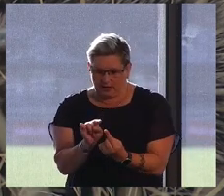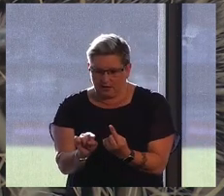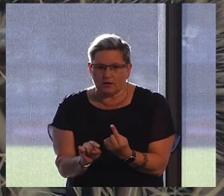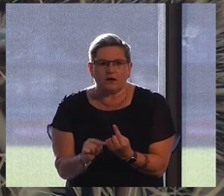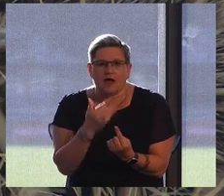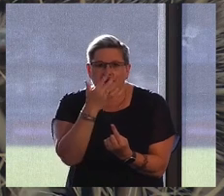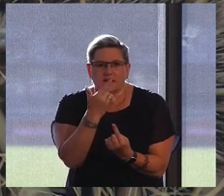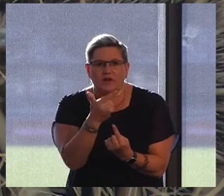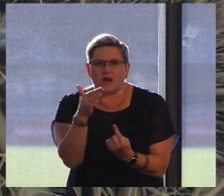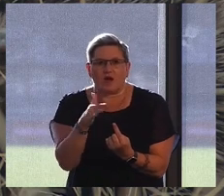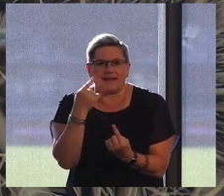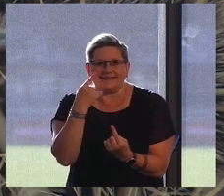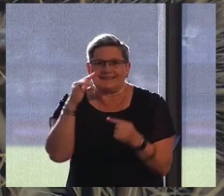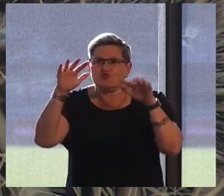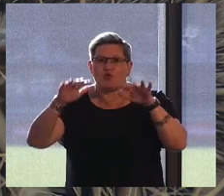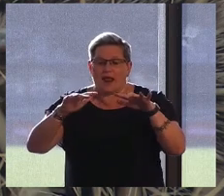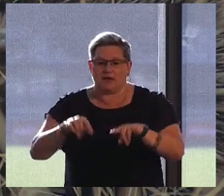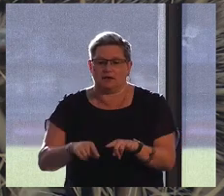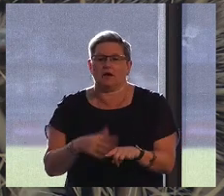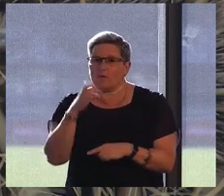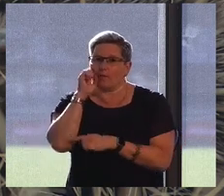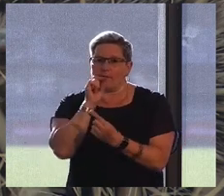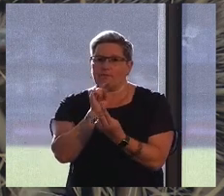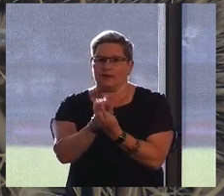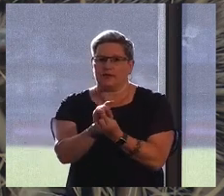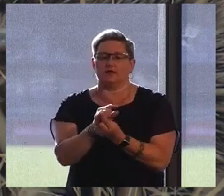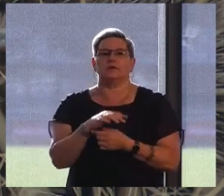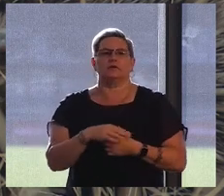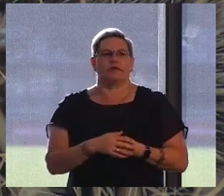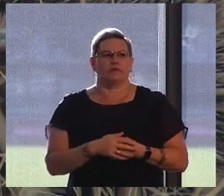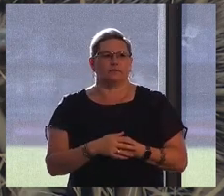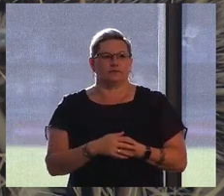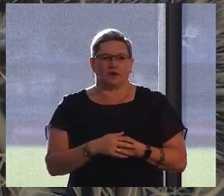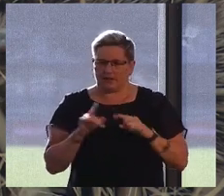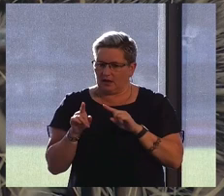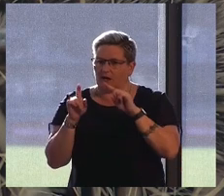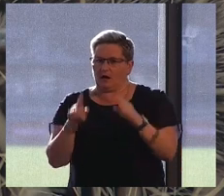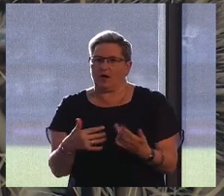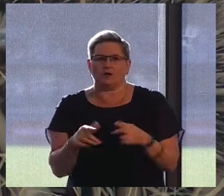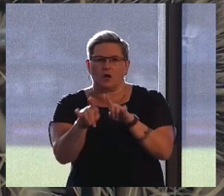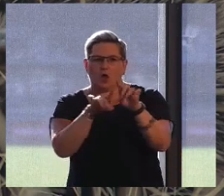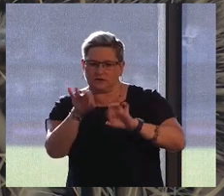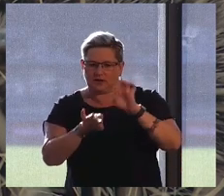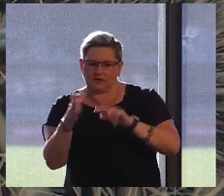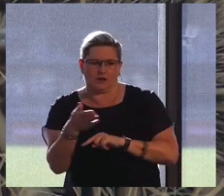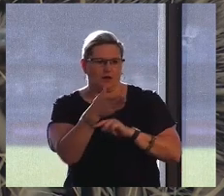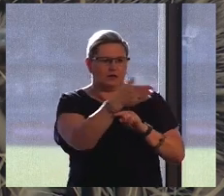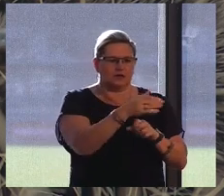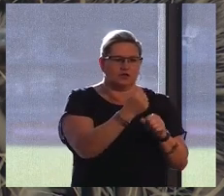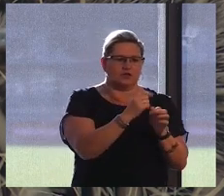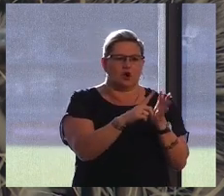And so I learned about these issues. You know, then I went to my geography class and learned about plastic pollution